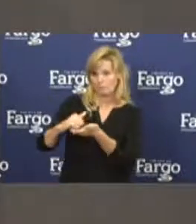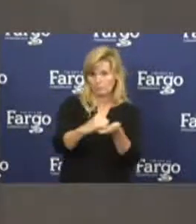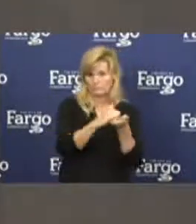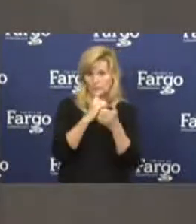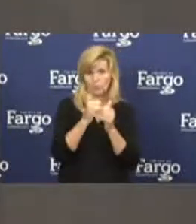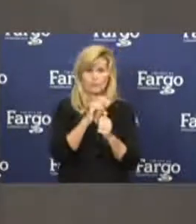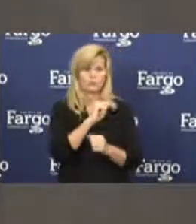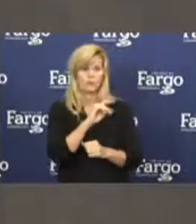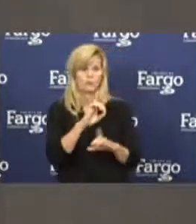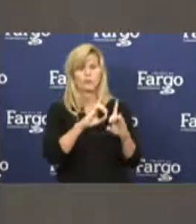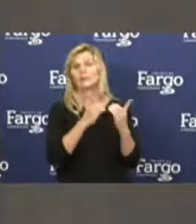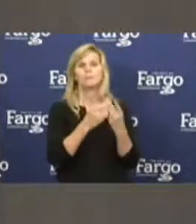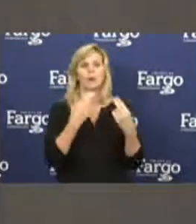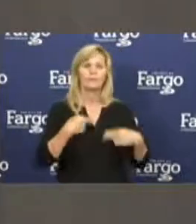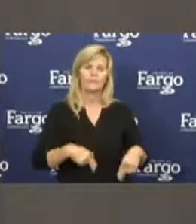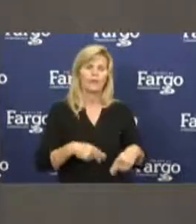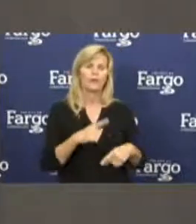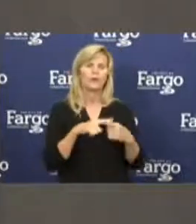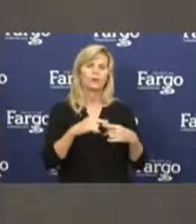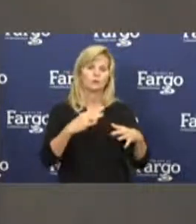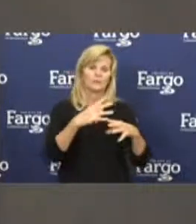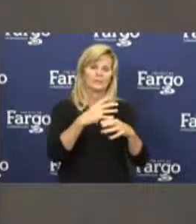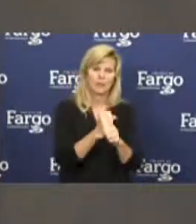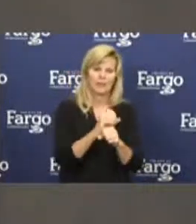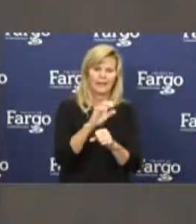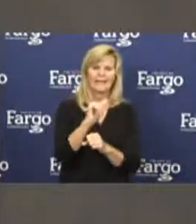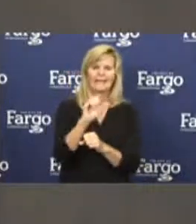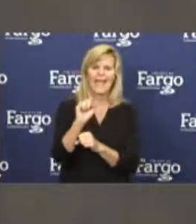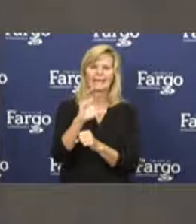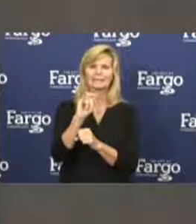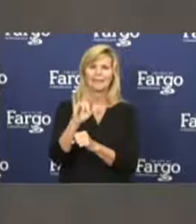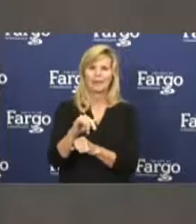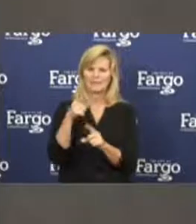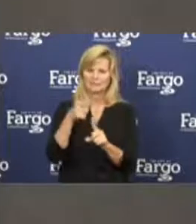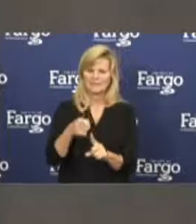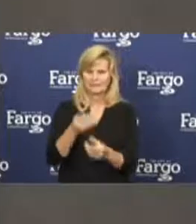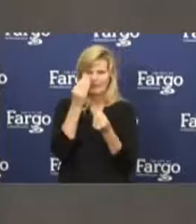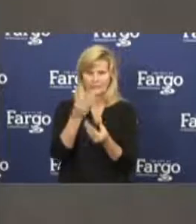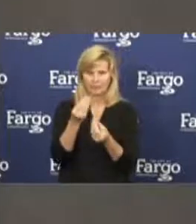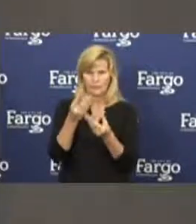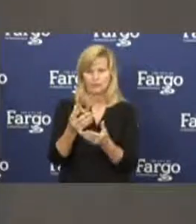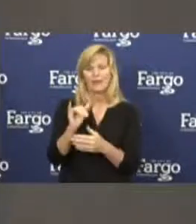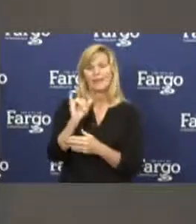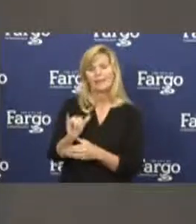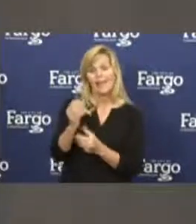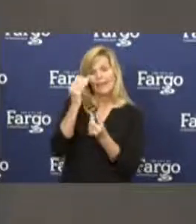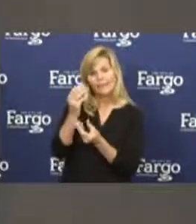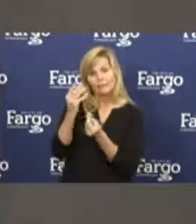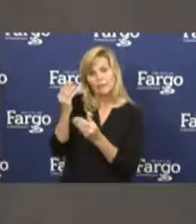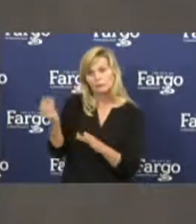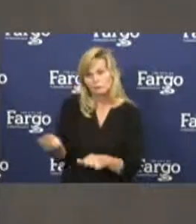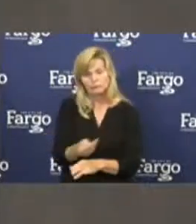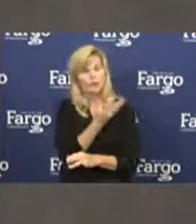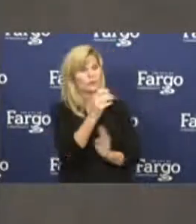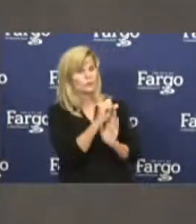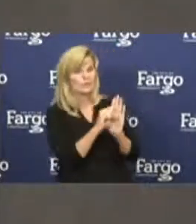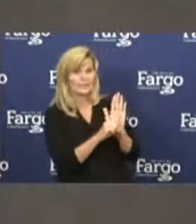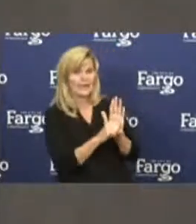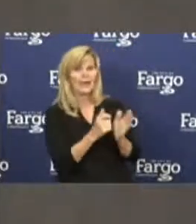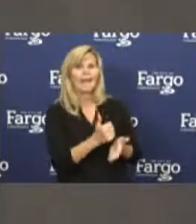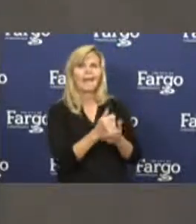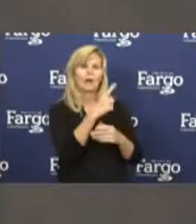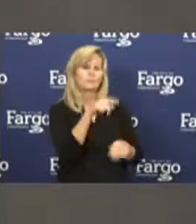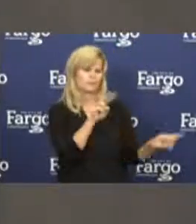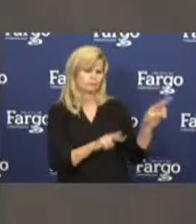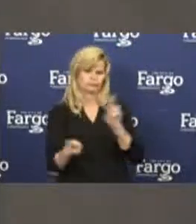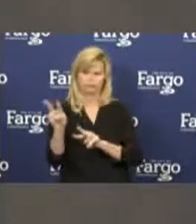Department of Health to consolidate Cass County specific data. Access to this data then helps drive decisions and adjusting strategies